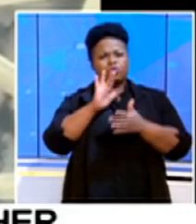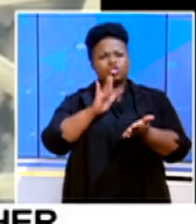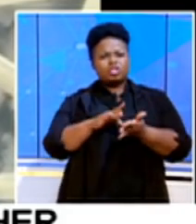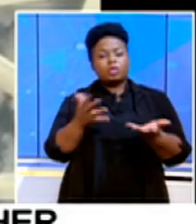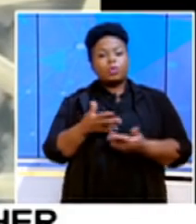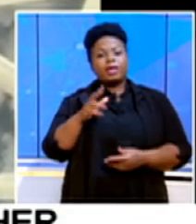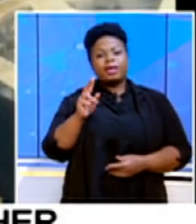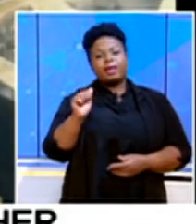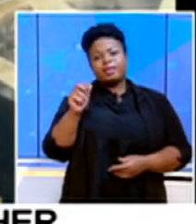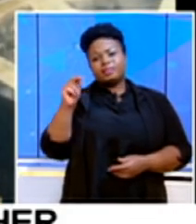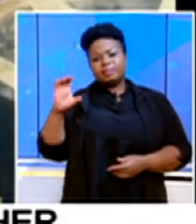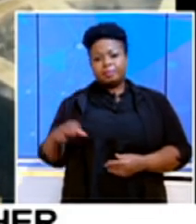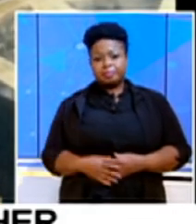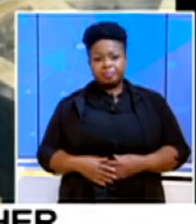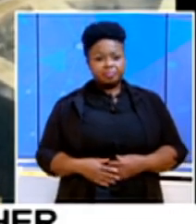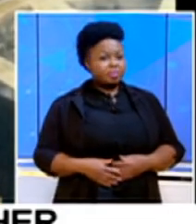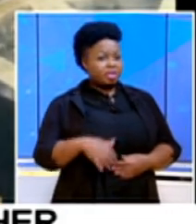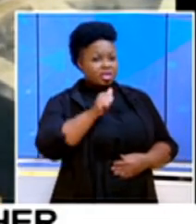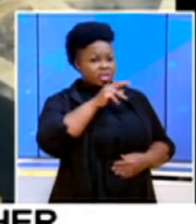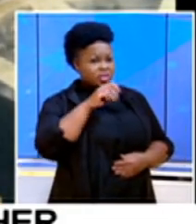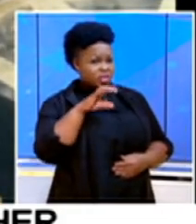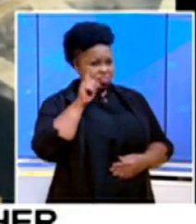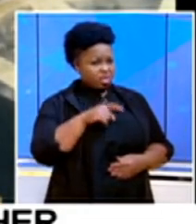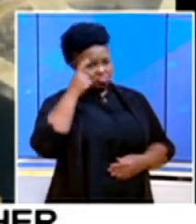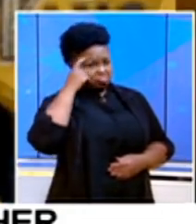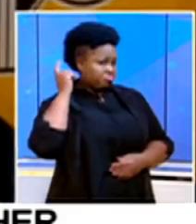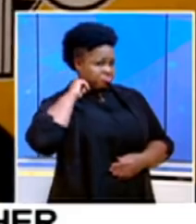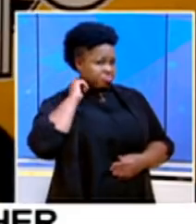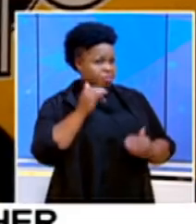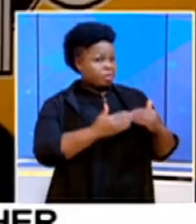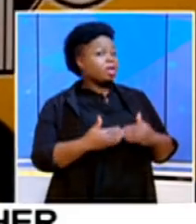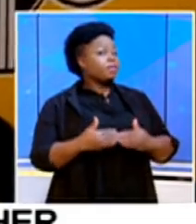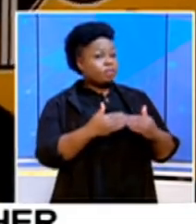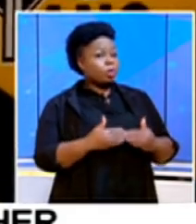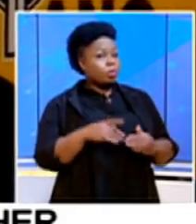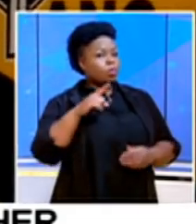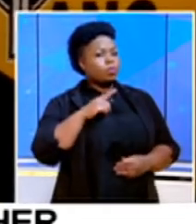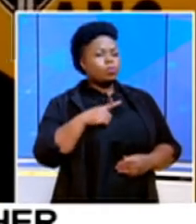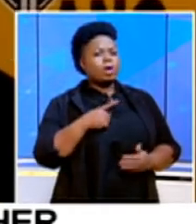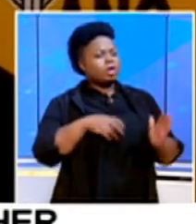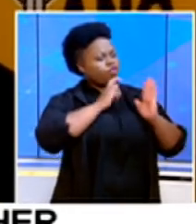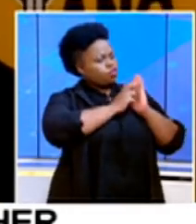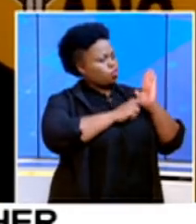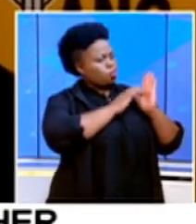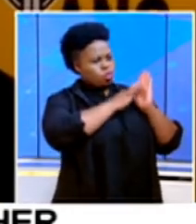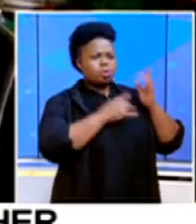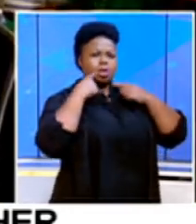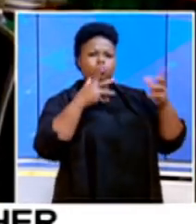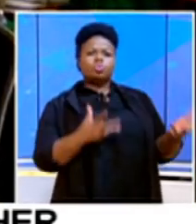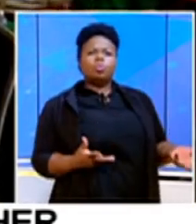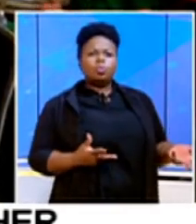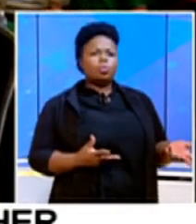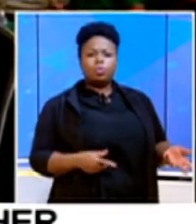Congress. But doesn't the ANC have to be cognizant of and careful of the precedents that it sets in this regard?